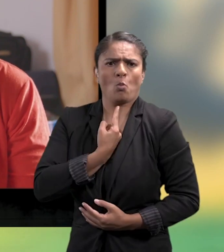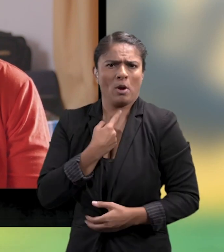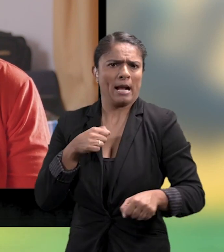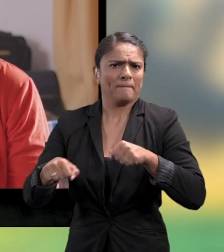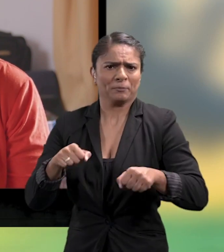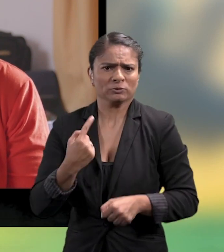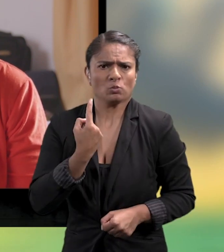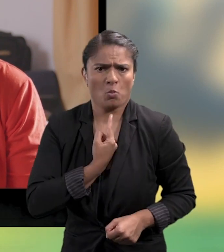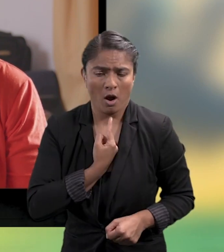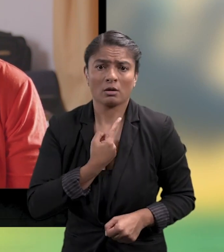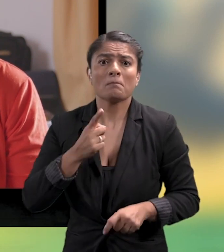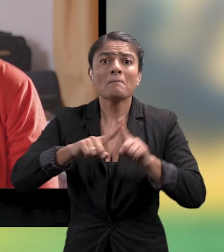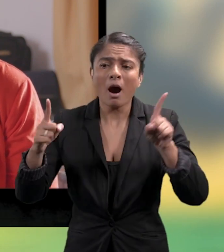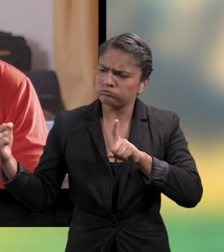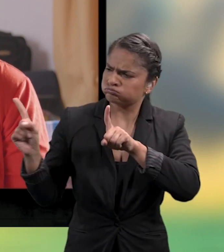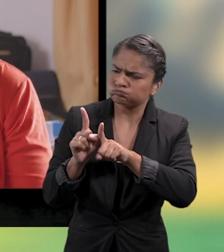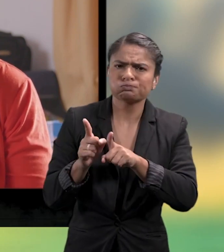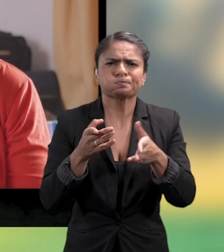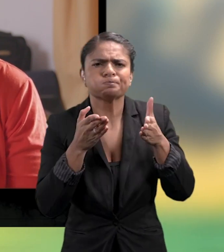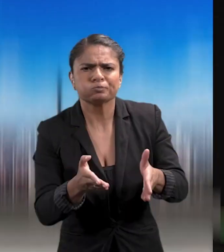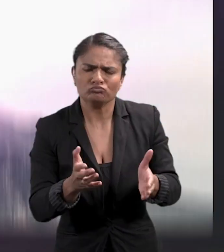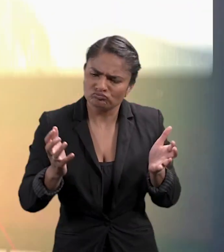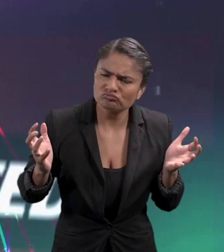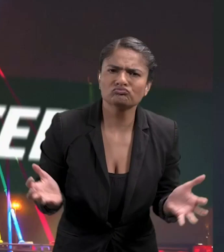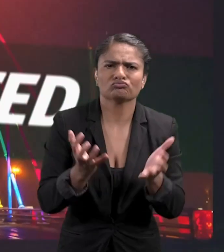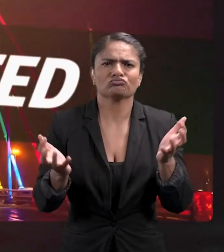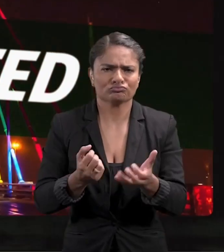she was there, she supported me, she encouraged me.